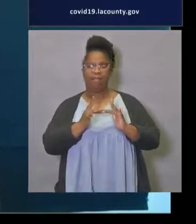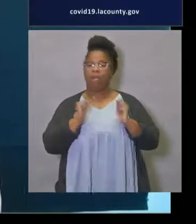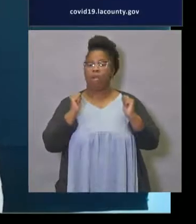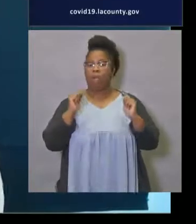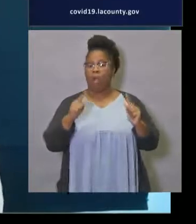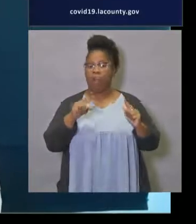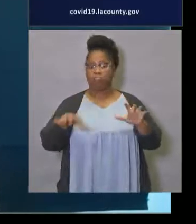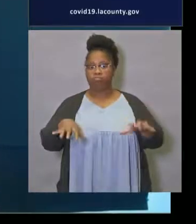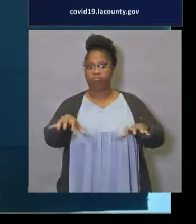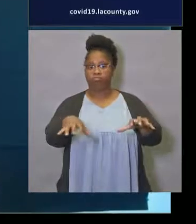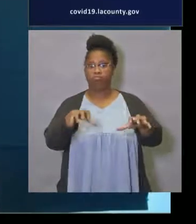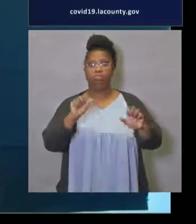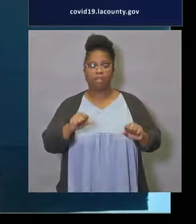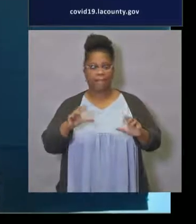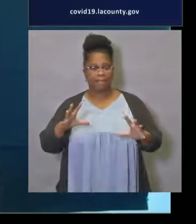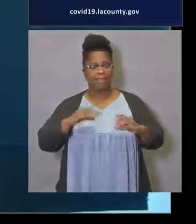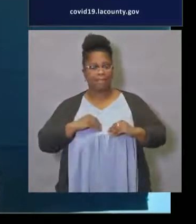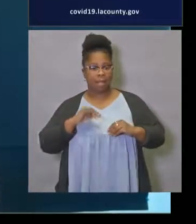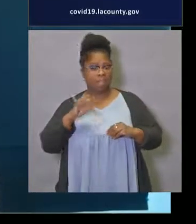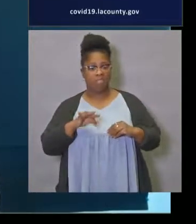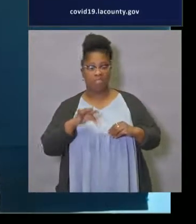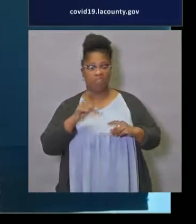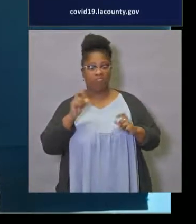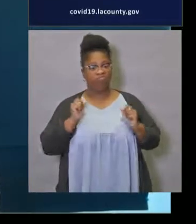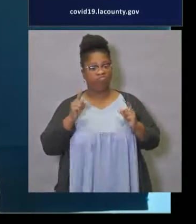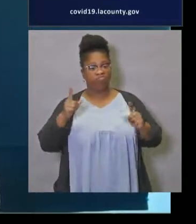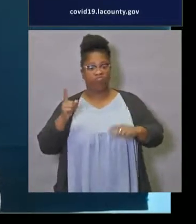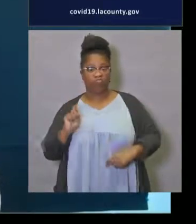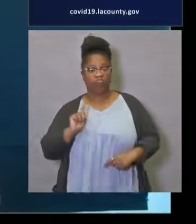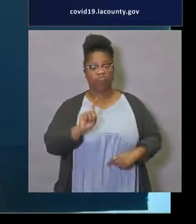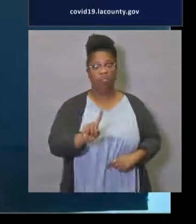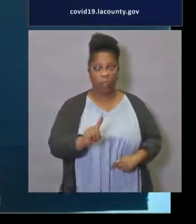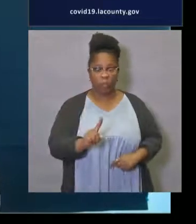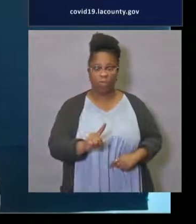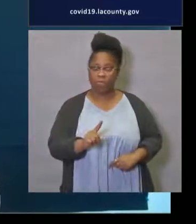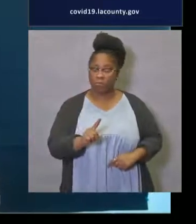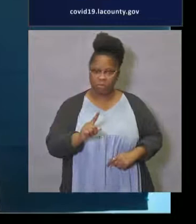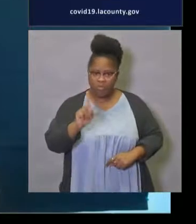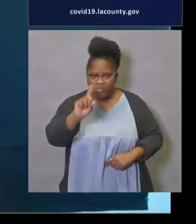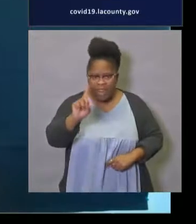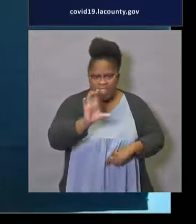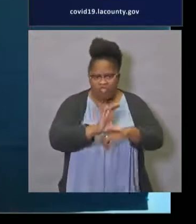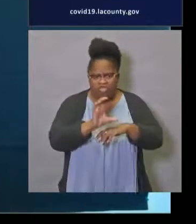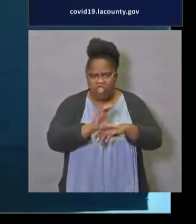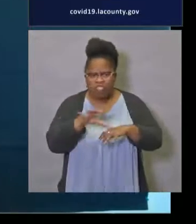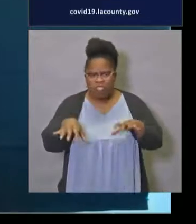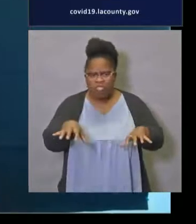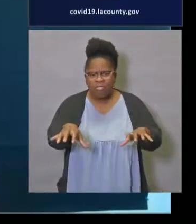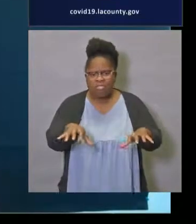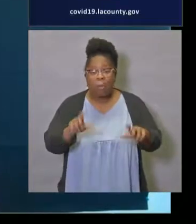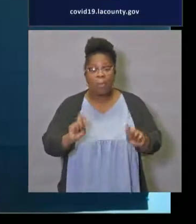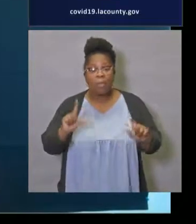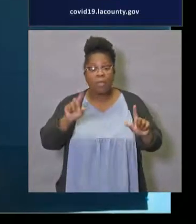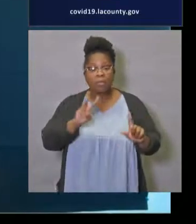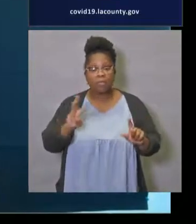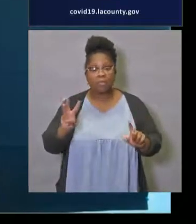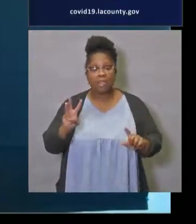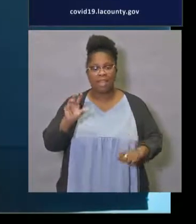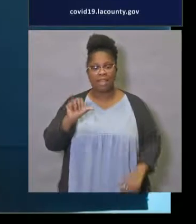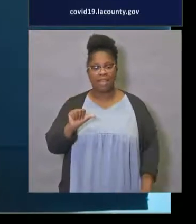also accommodate walk-ups. To find a new church test site near you, you can visit their website at